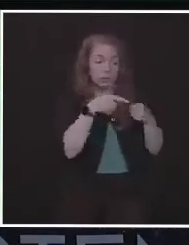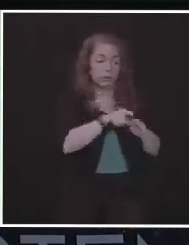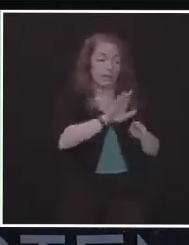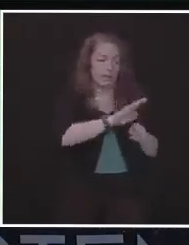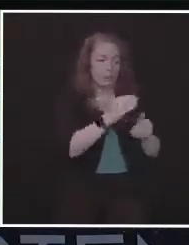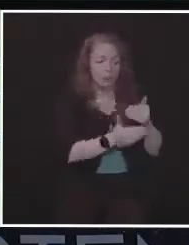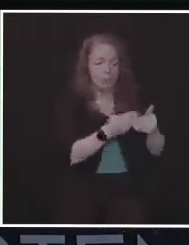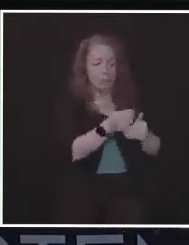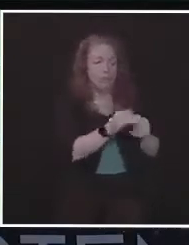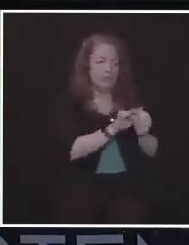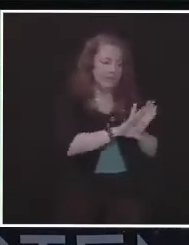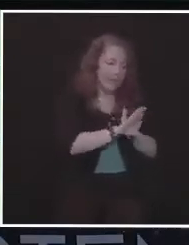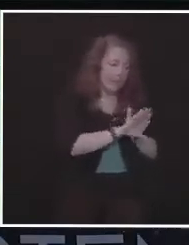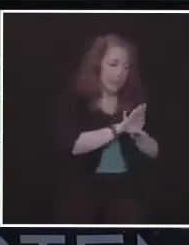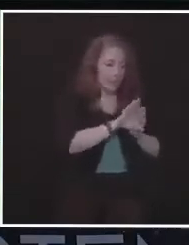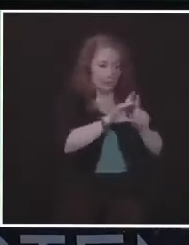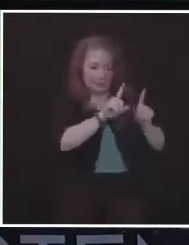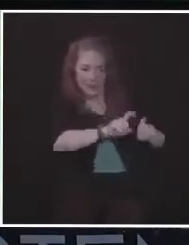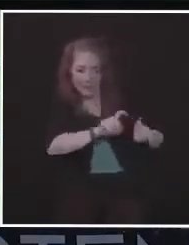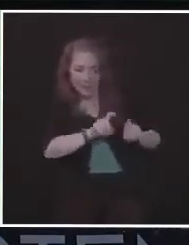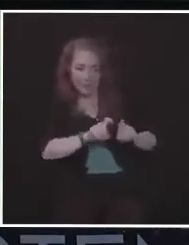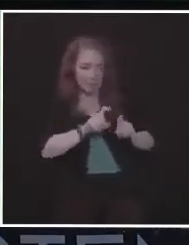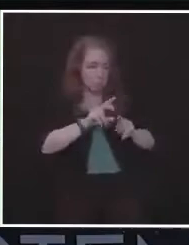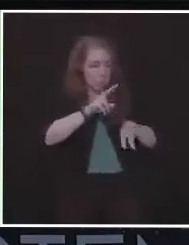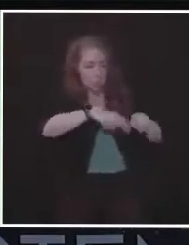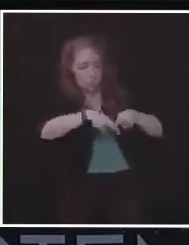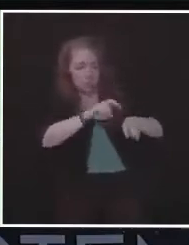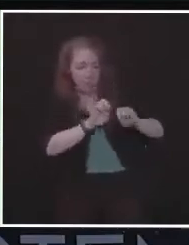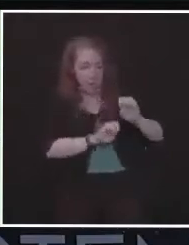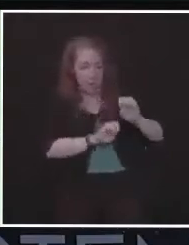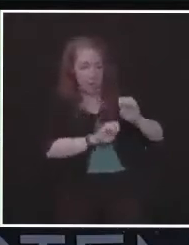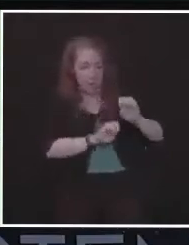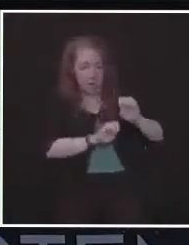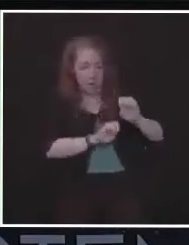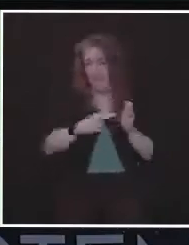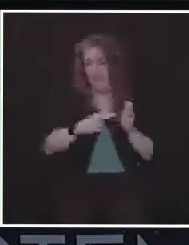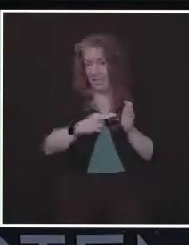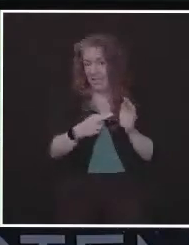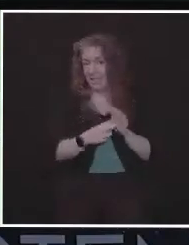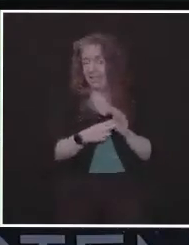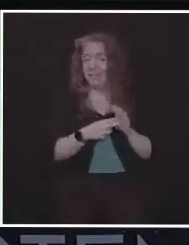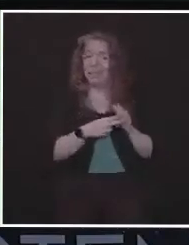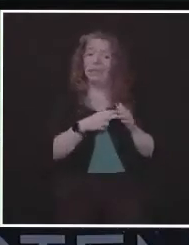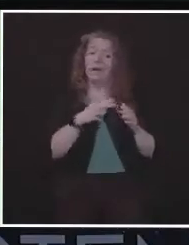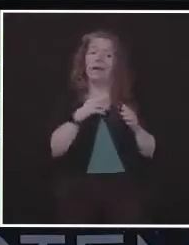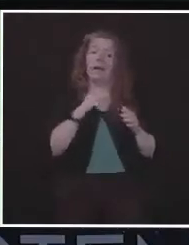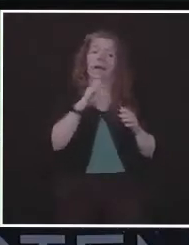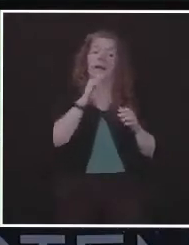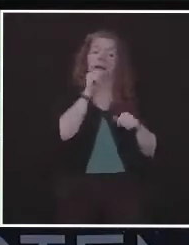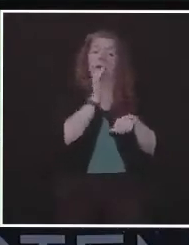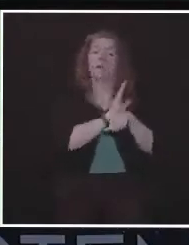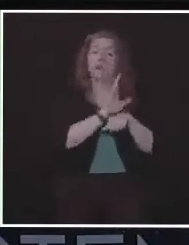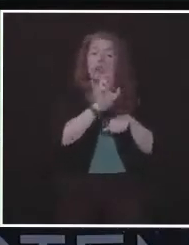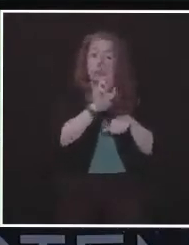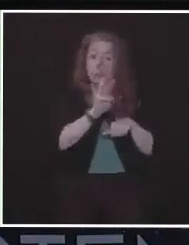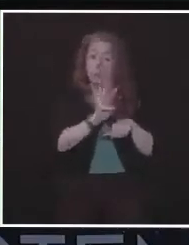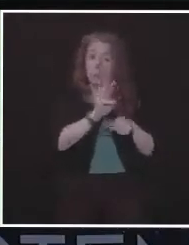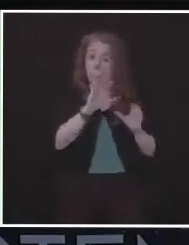evaluation. That includes completing commercial crew certification, the commercialization of